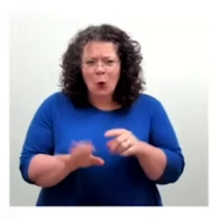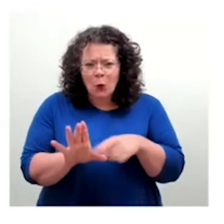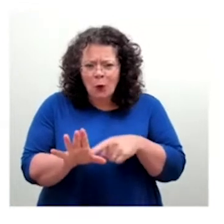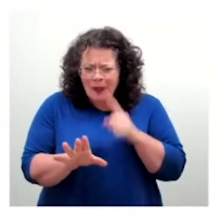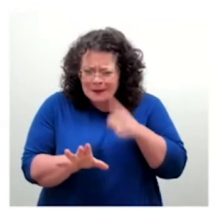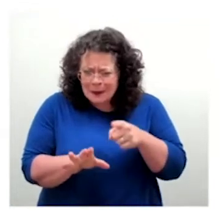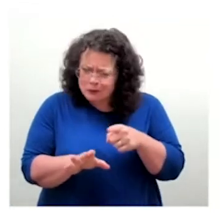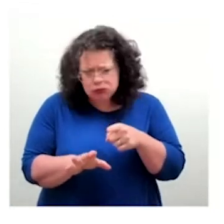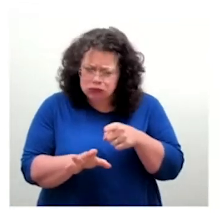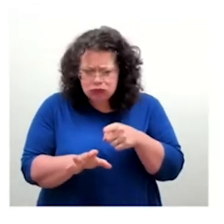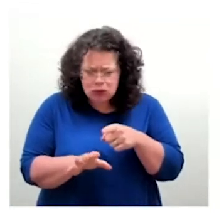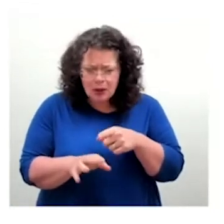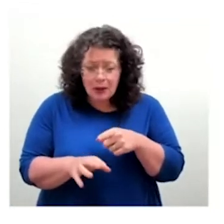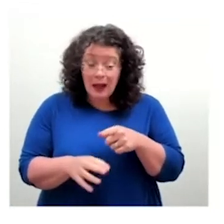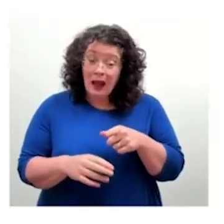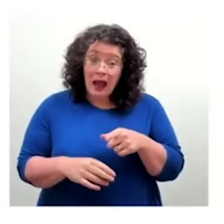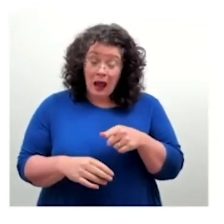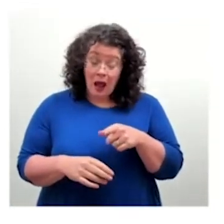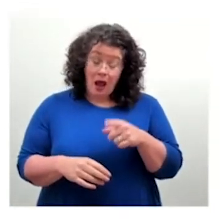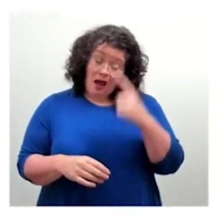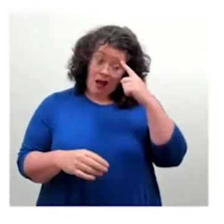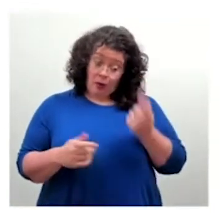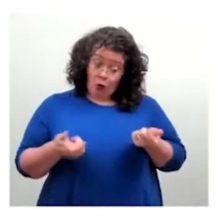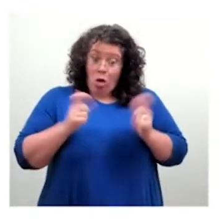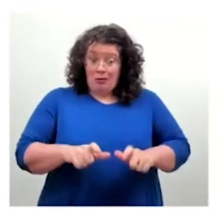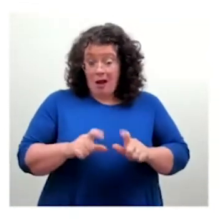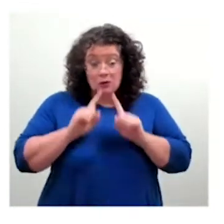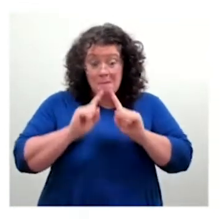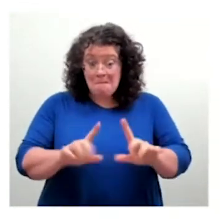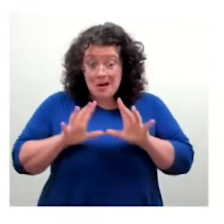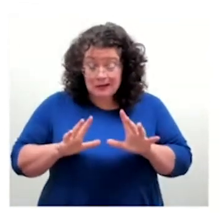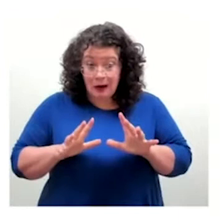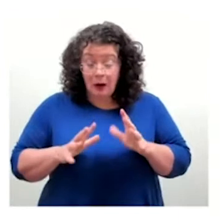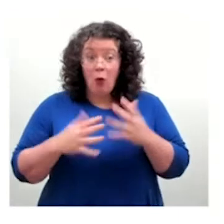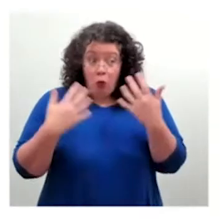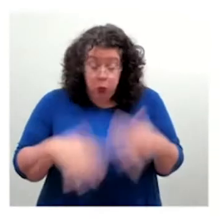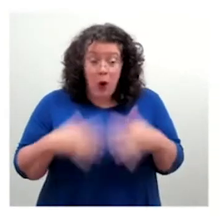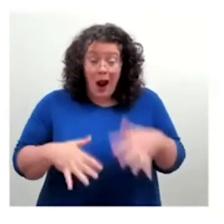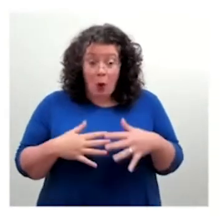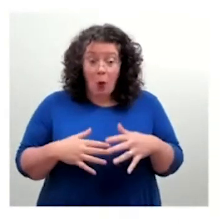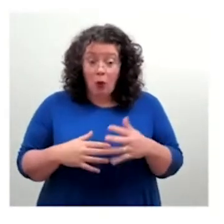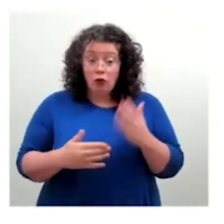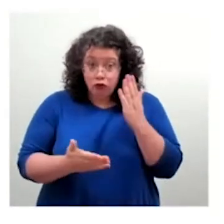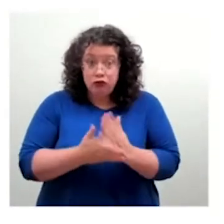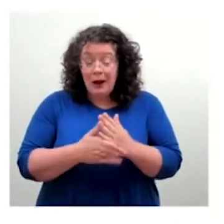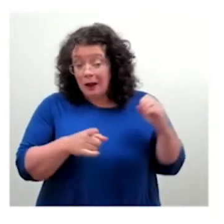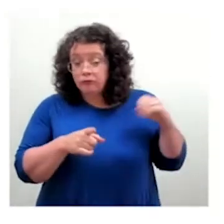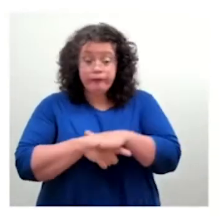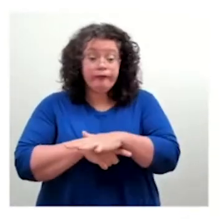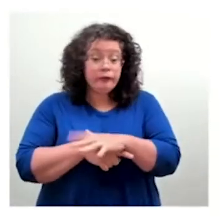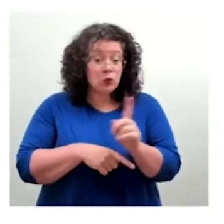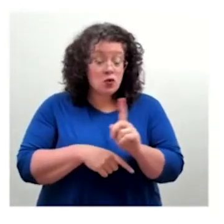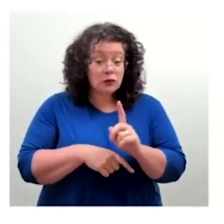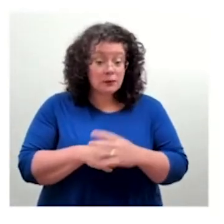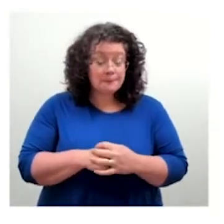Access consult large organizations how to be fully accessible. And the change was that everything is now